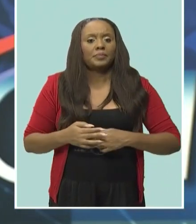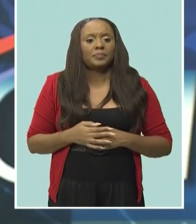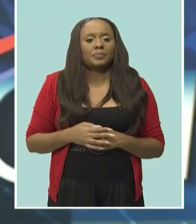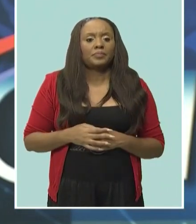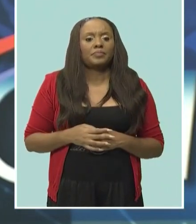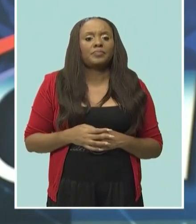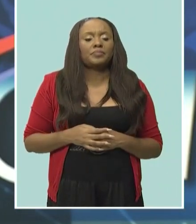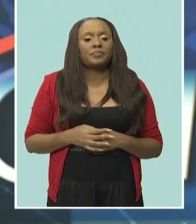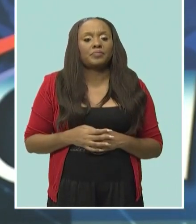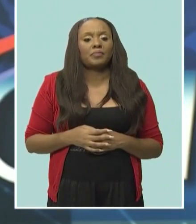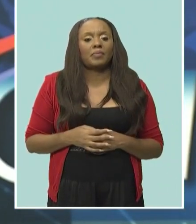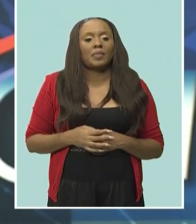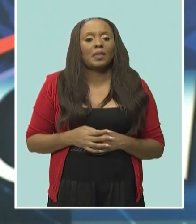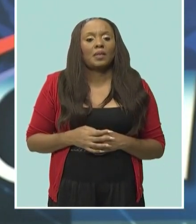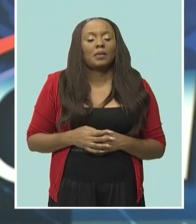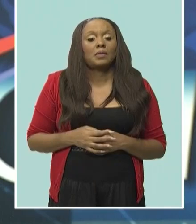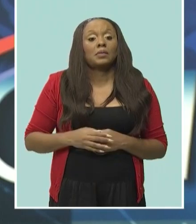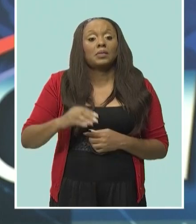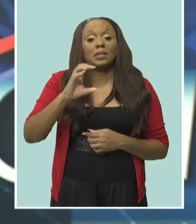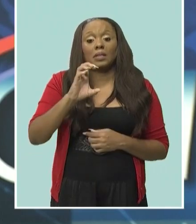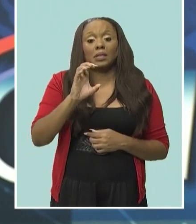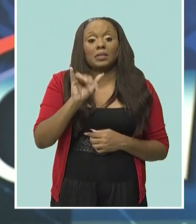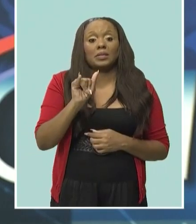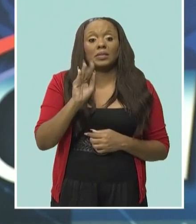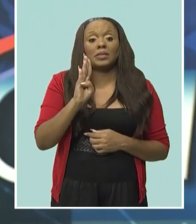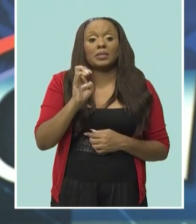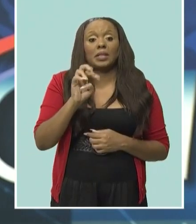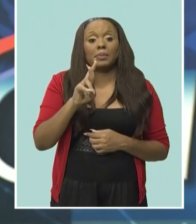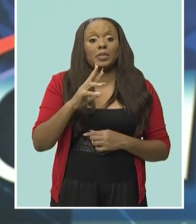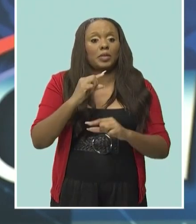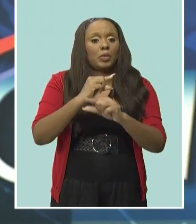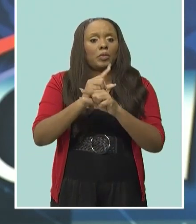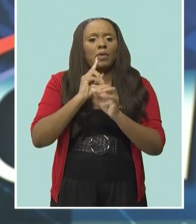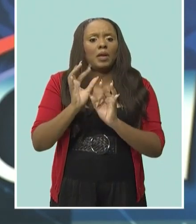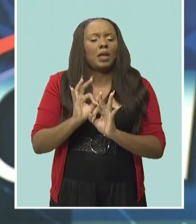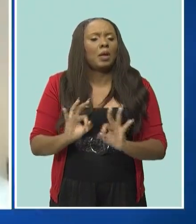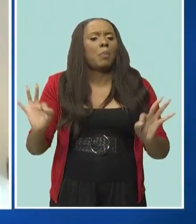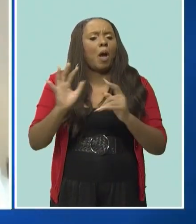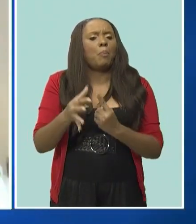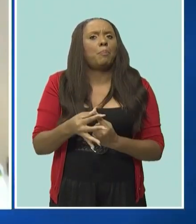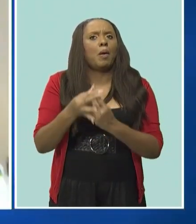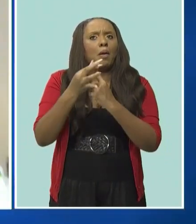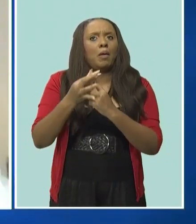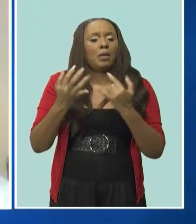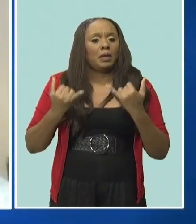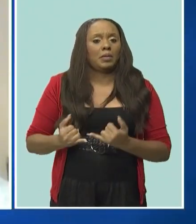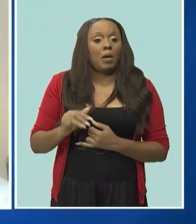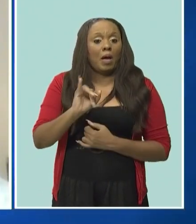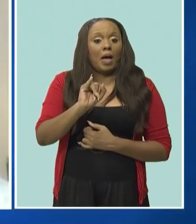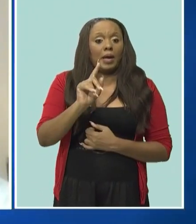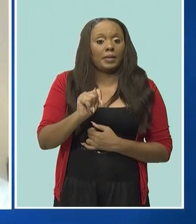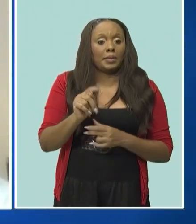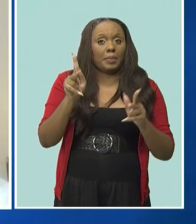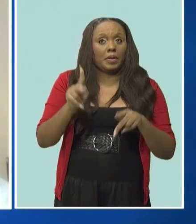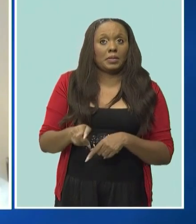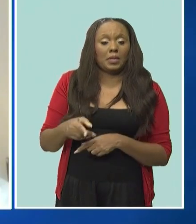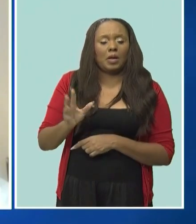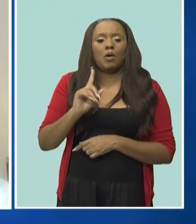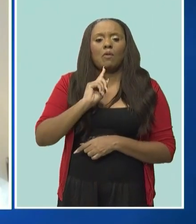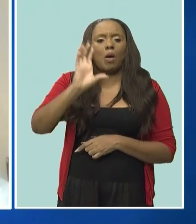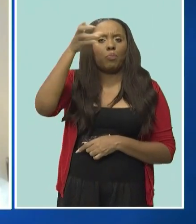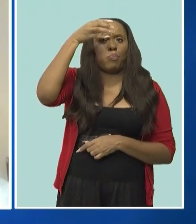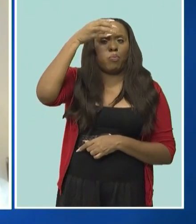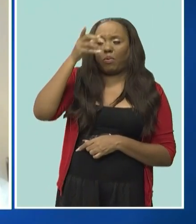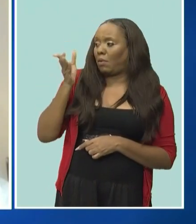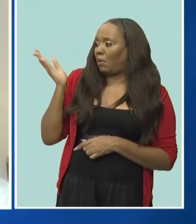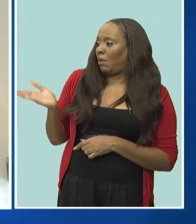Cybersecurity is a highly specialized field, and joining us for more insight into that area is IT expert Stephen Williams. Mr. Williams,